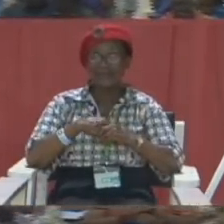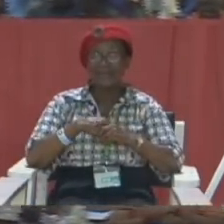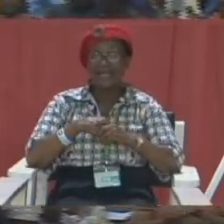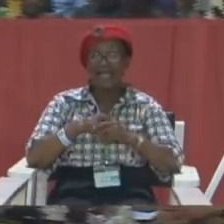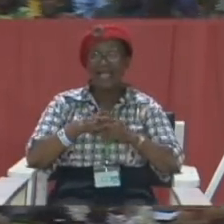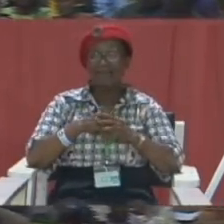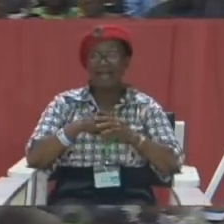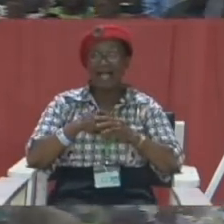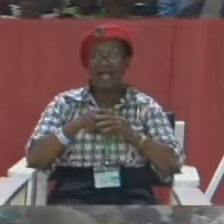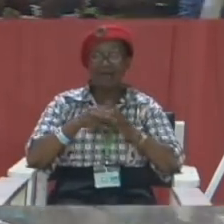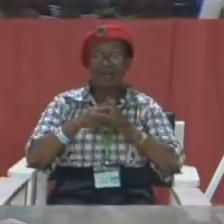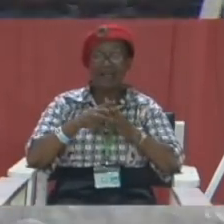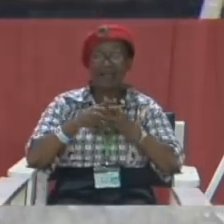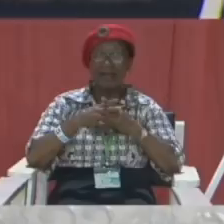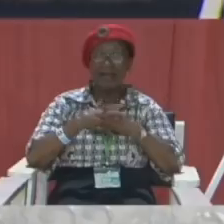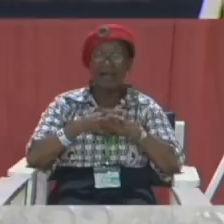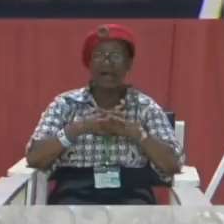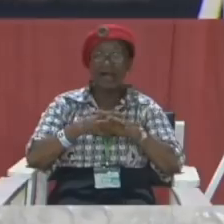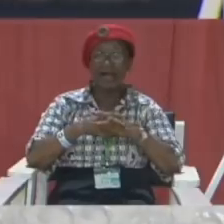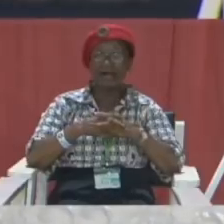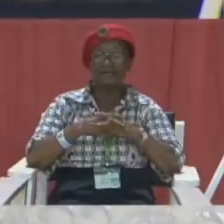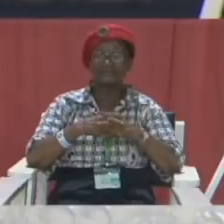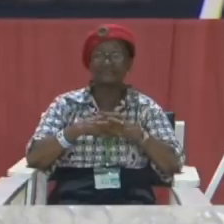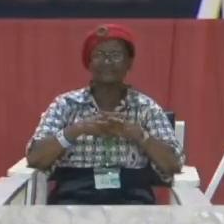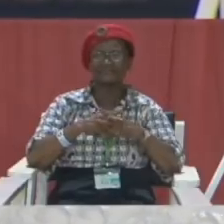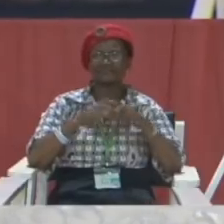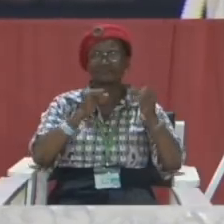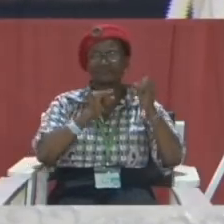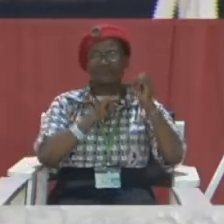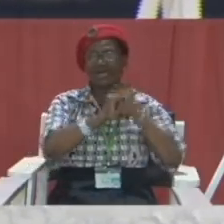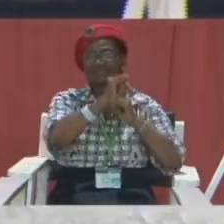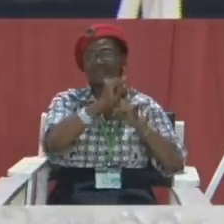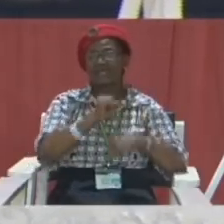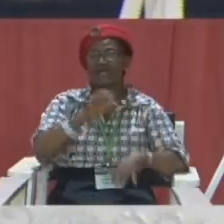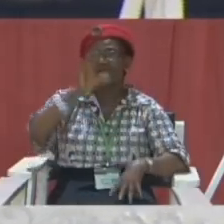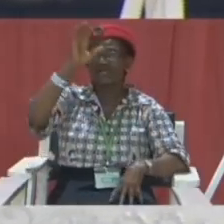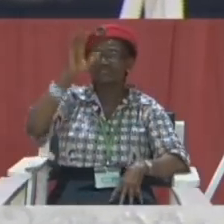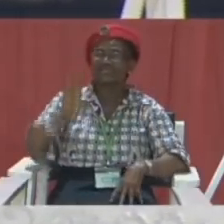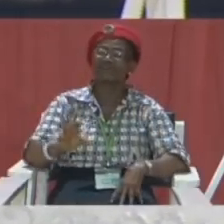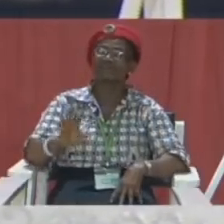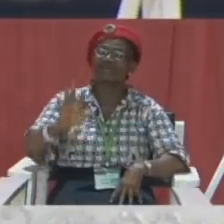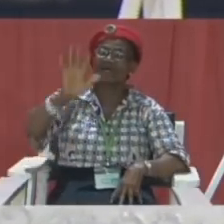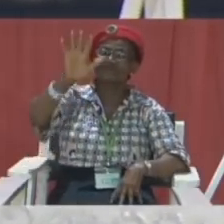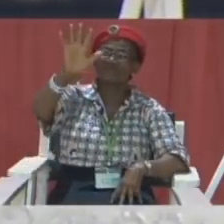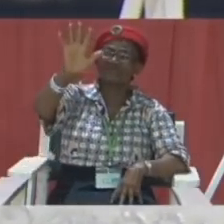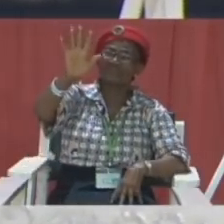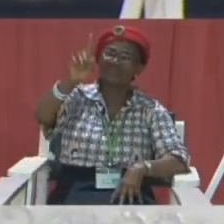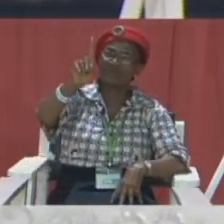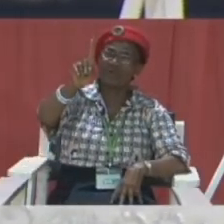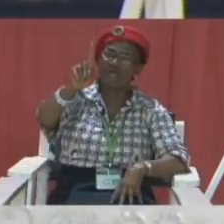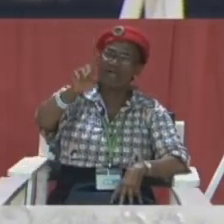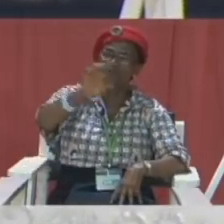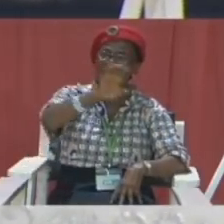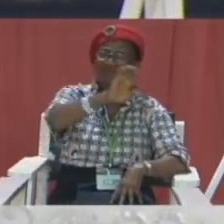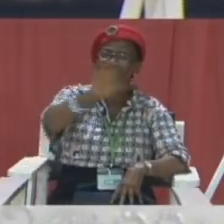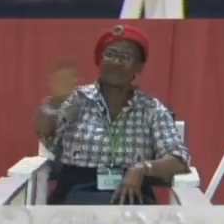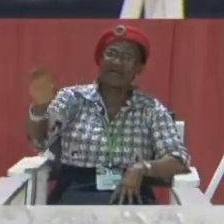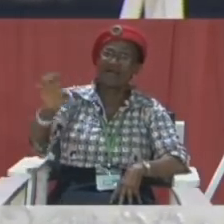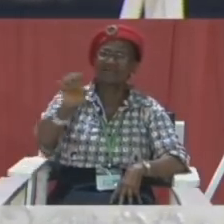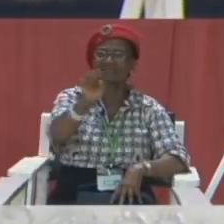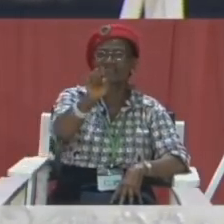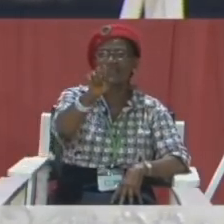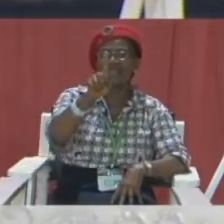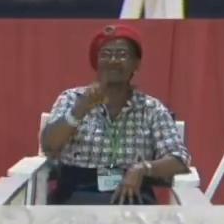Amen. Glory to God. Isaiah chapter 51, verse 11. Isaiah, ori kokonleni